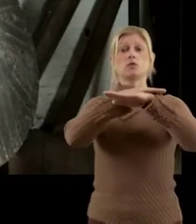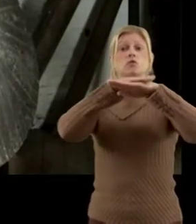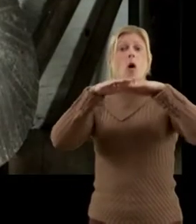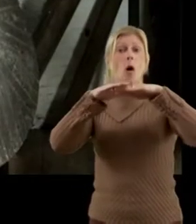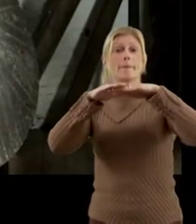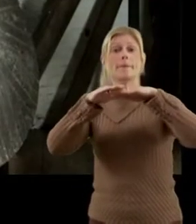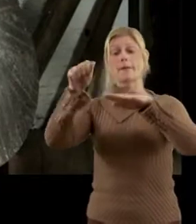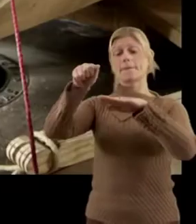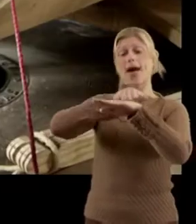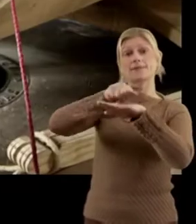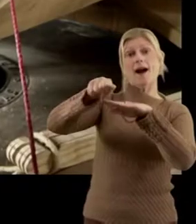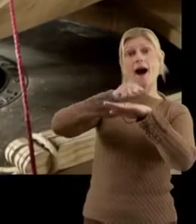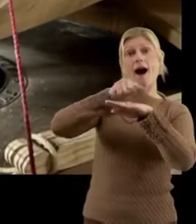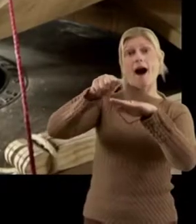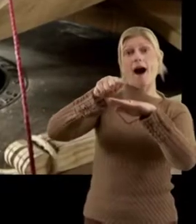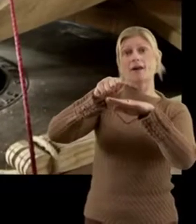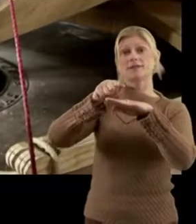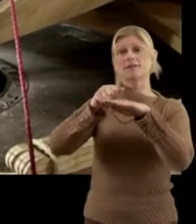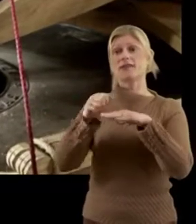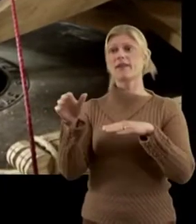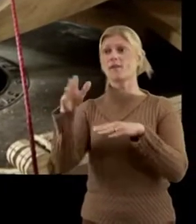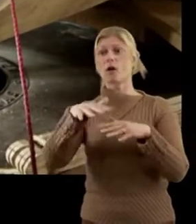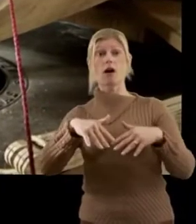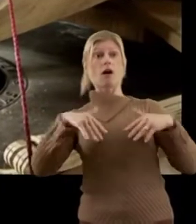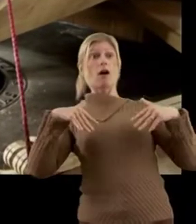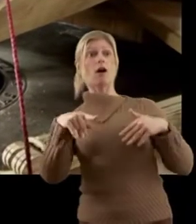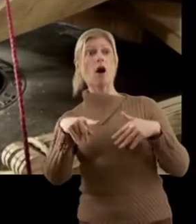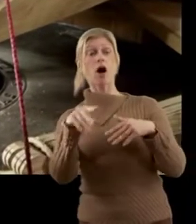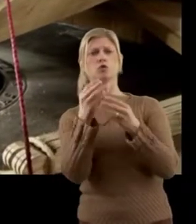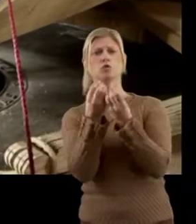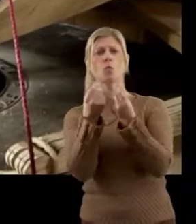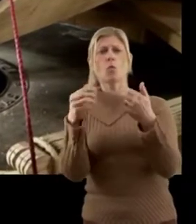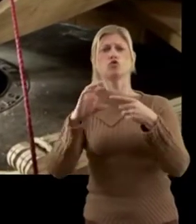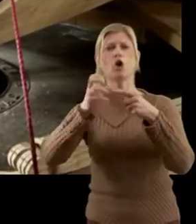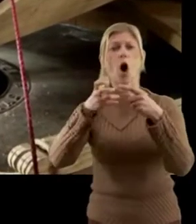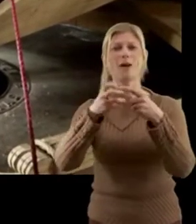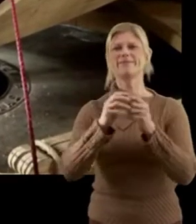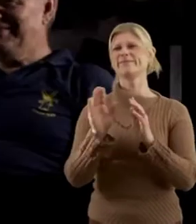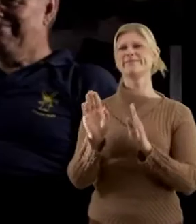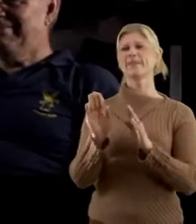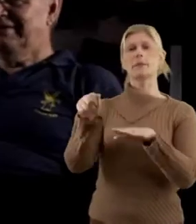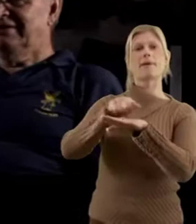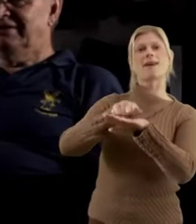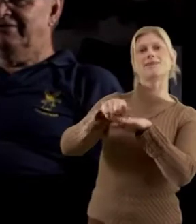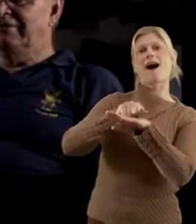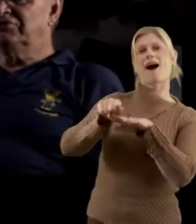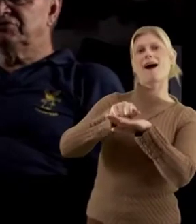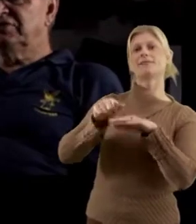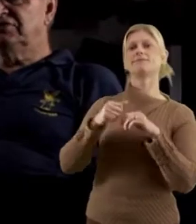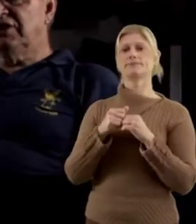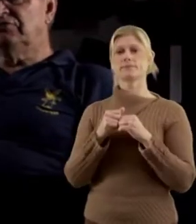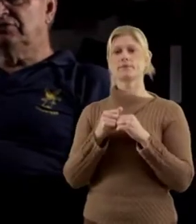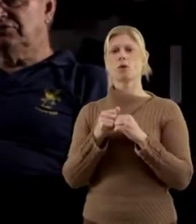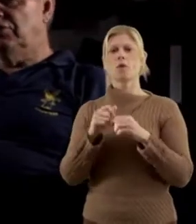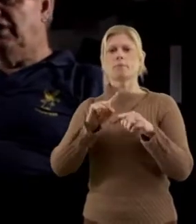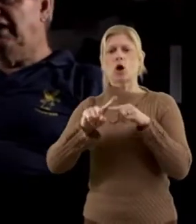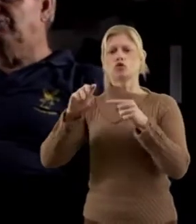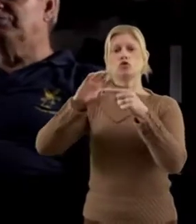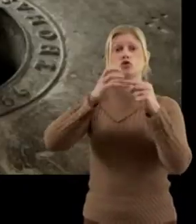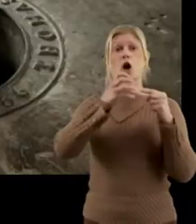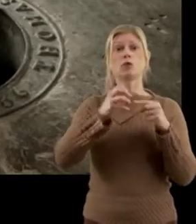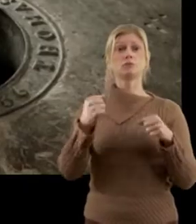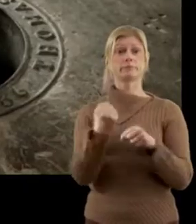they cover the top with plaster of Paris. So everybody says, oh, that's a nice smooth stone, but it's plaster of Paris. And most of these stones that's done